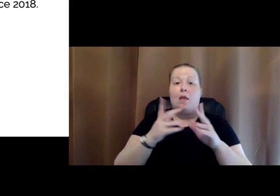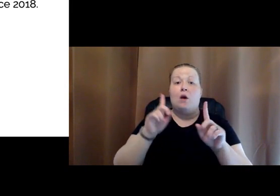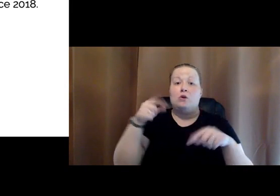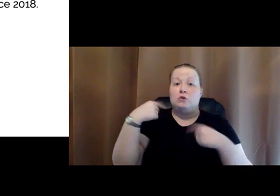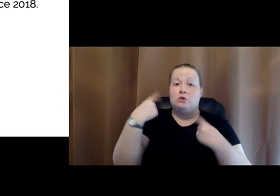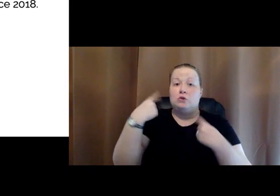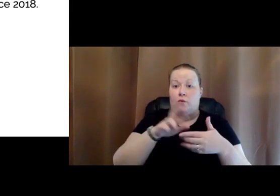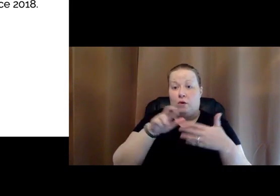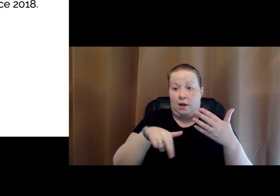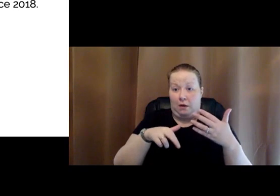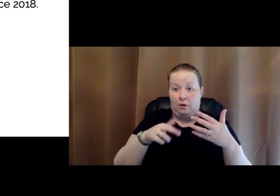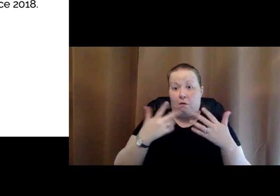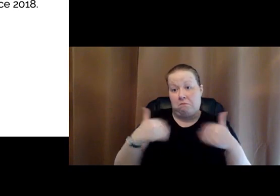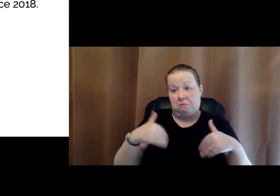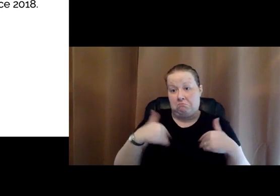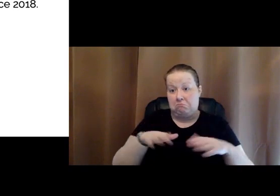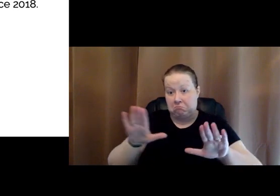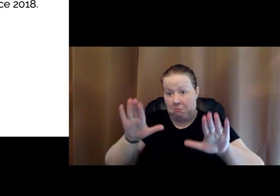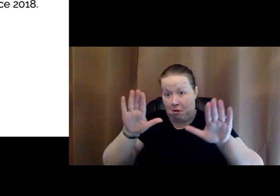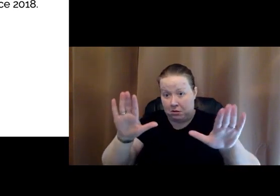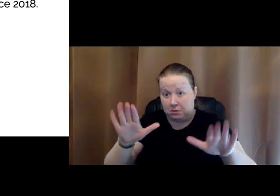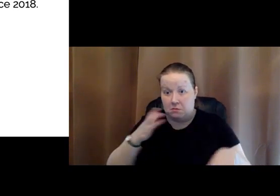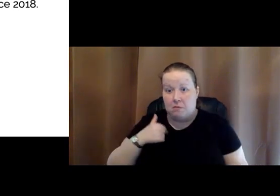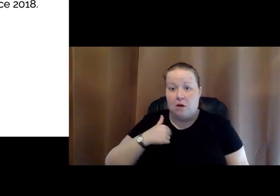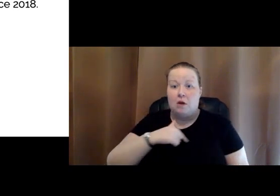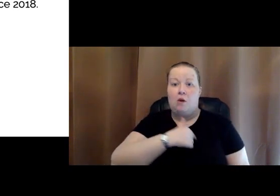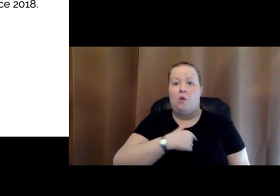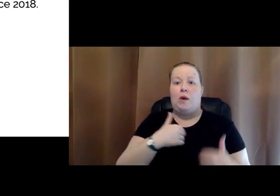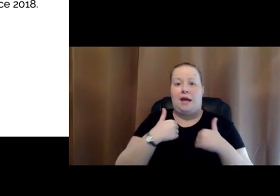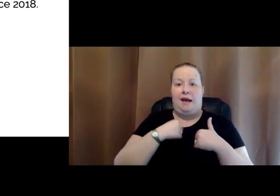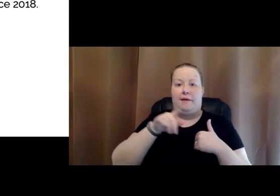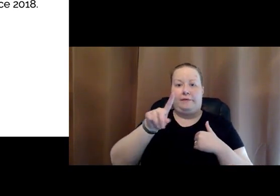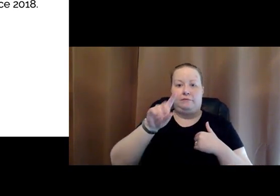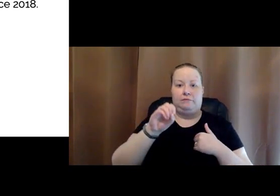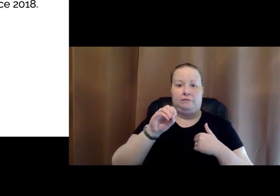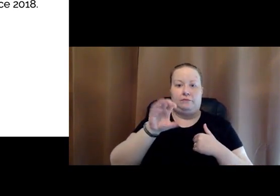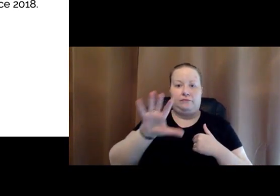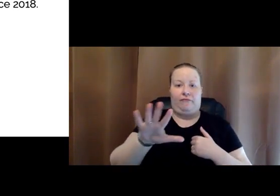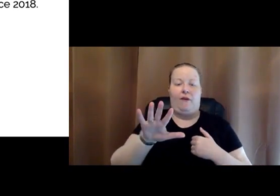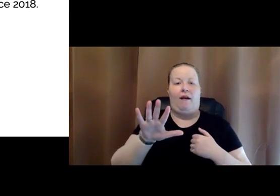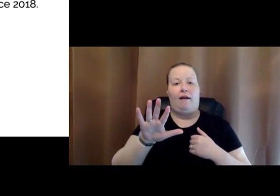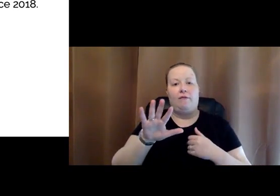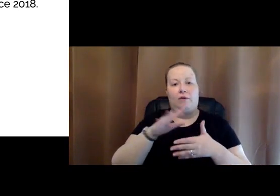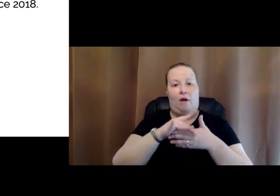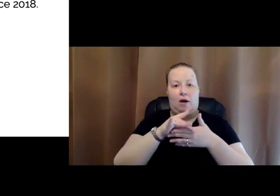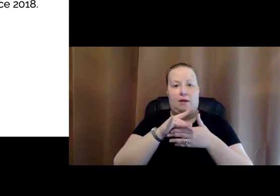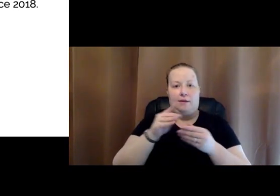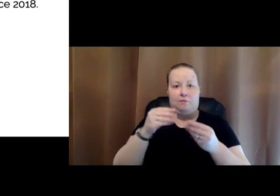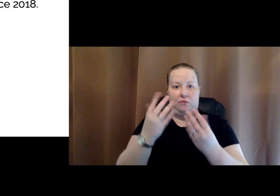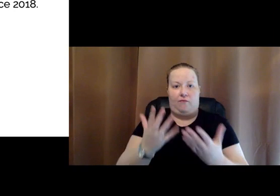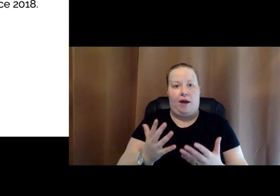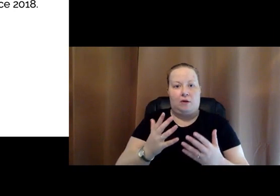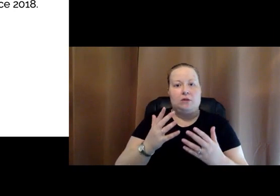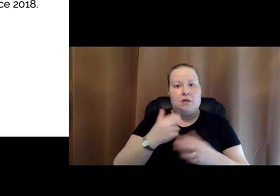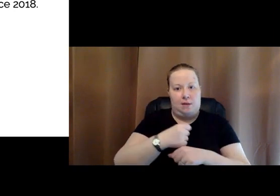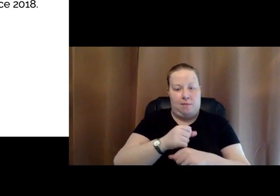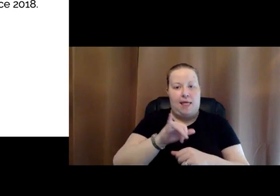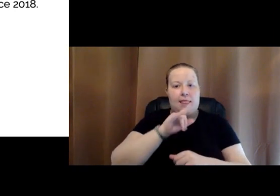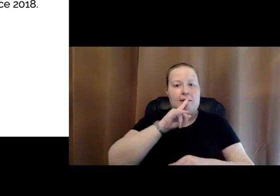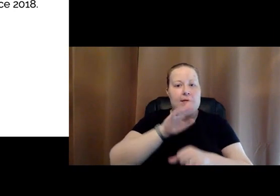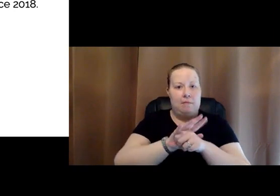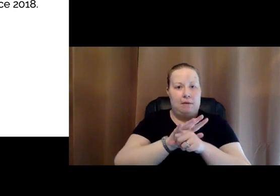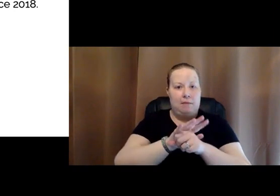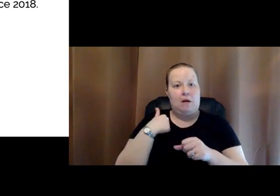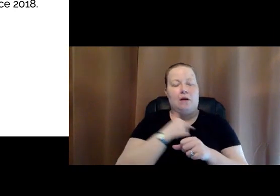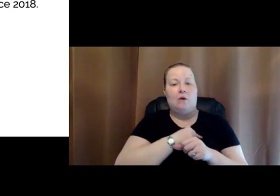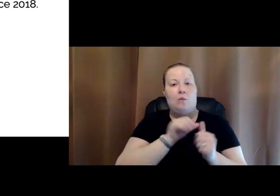pretty awesome. And we have 105 content providers that have made this commitment, and we're